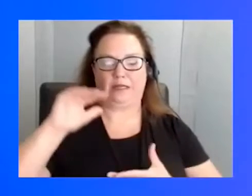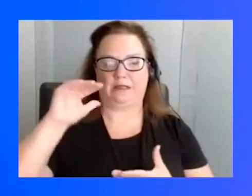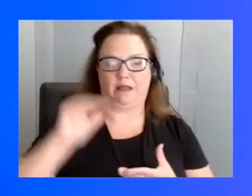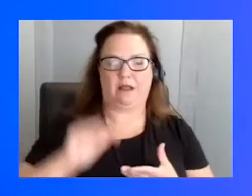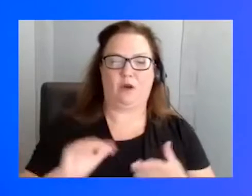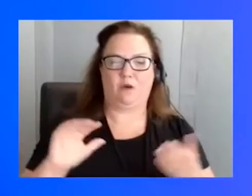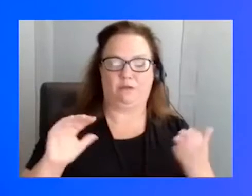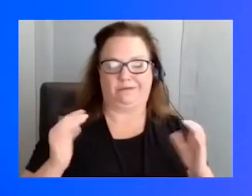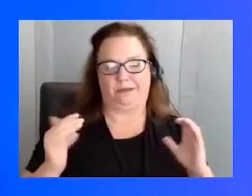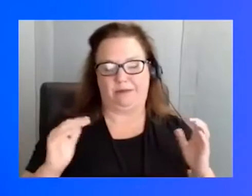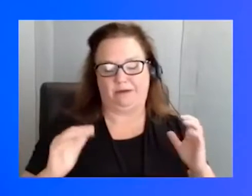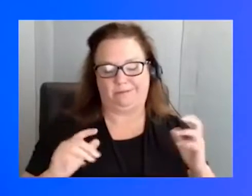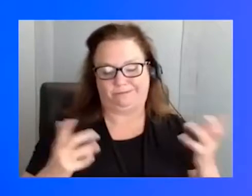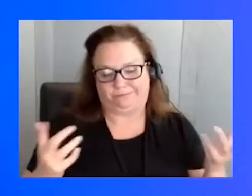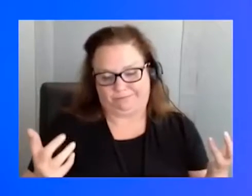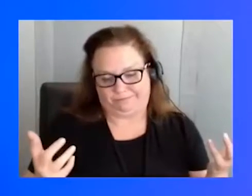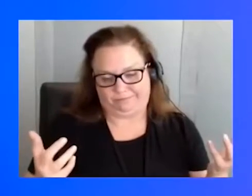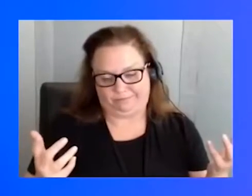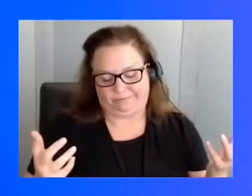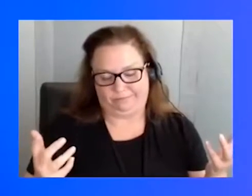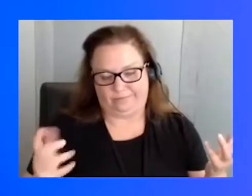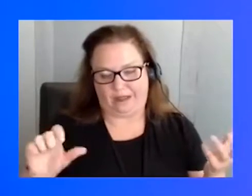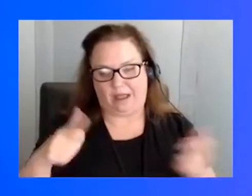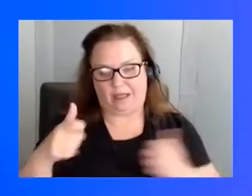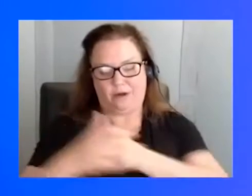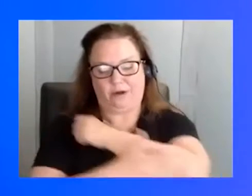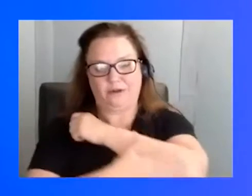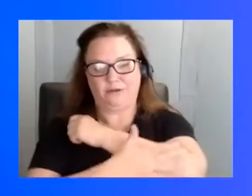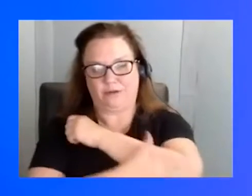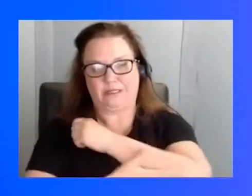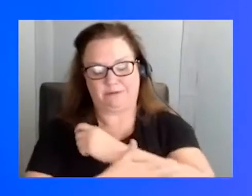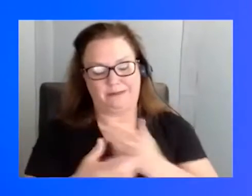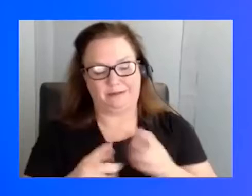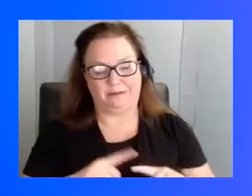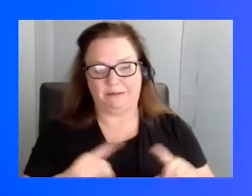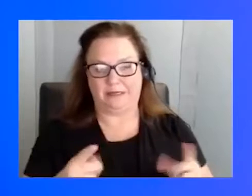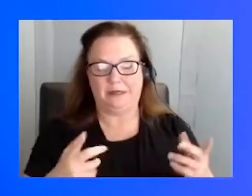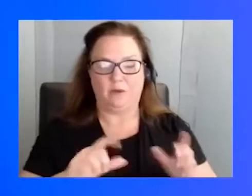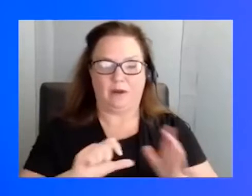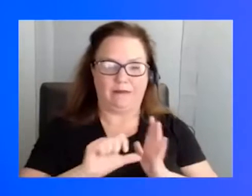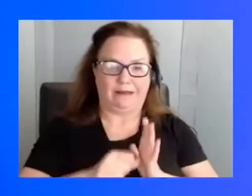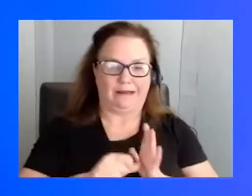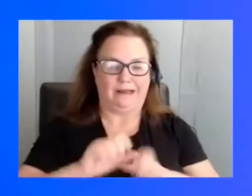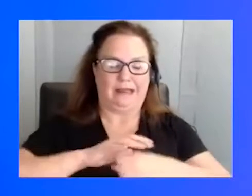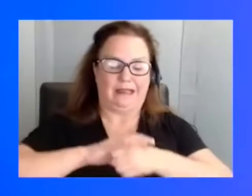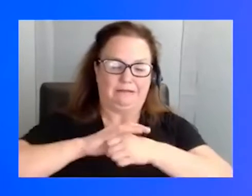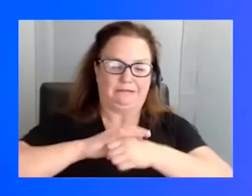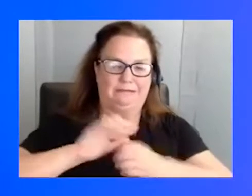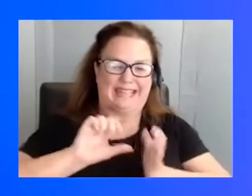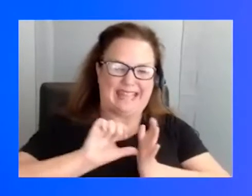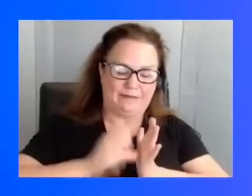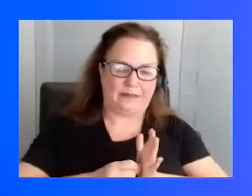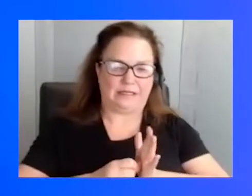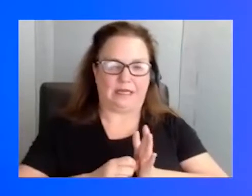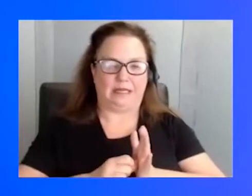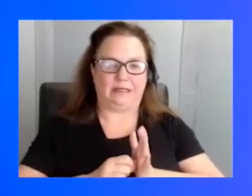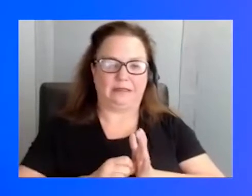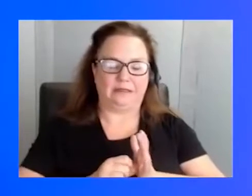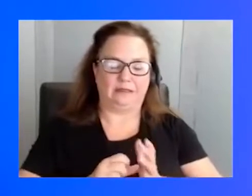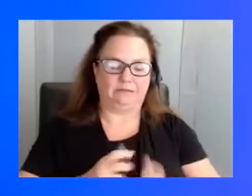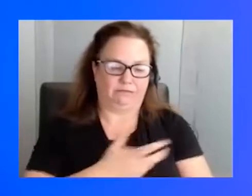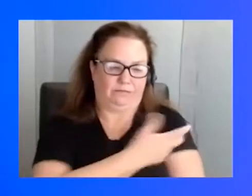is, but it is not over, and that's why we have to continue to stress taking those non-pharmaceutical interventions when we can,